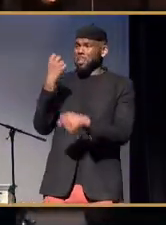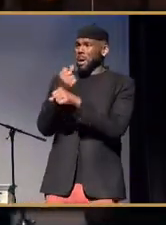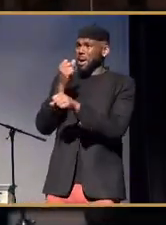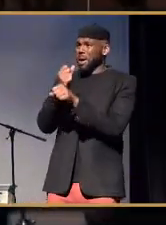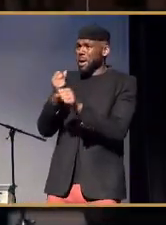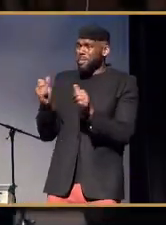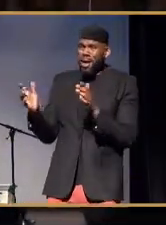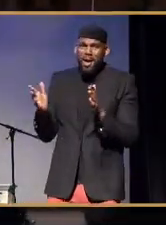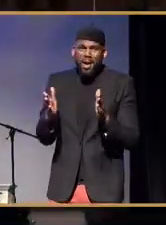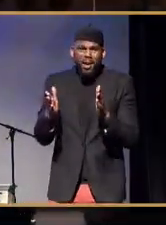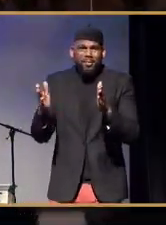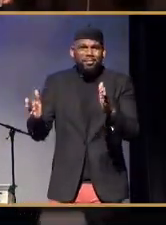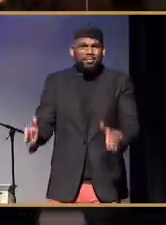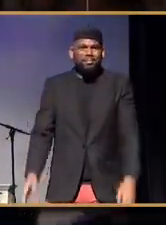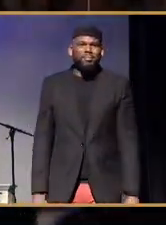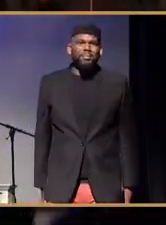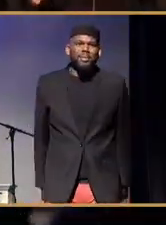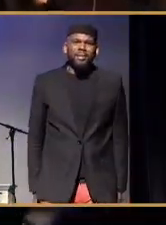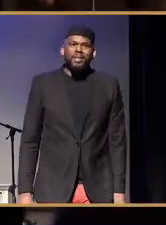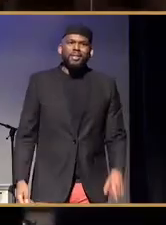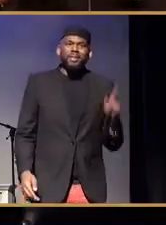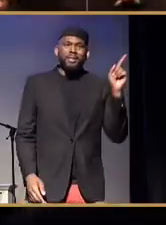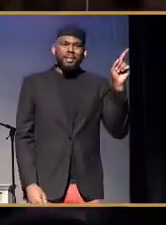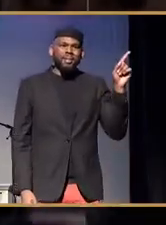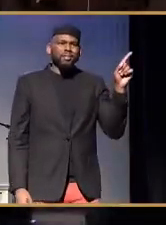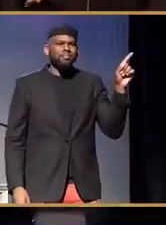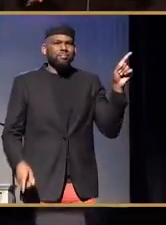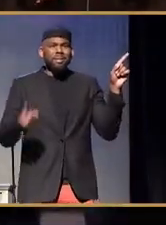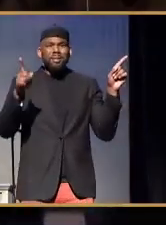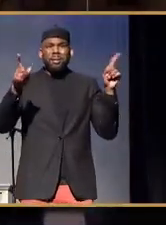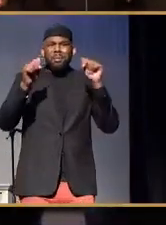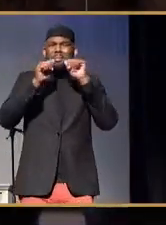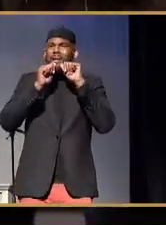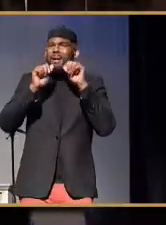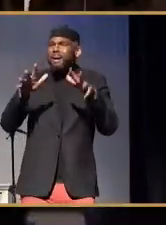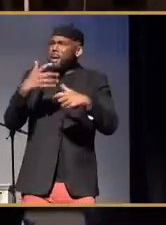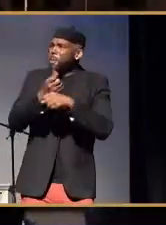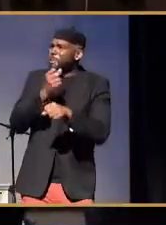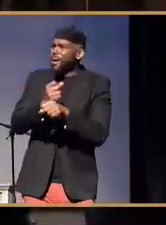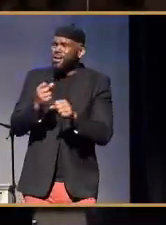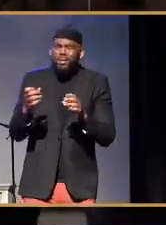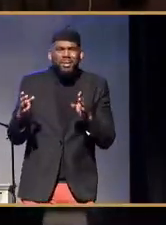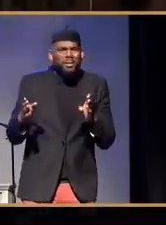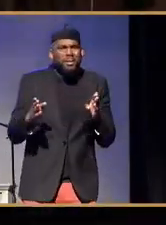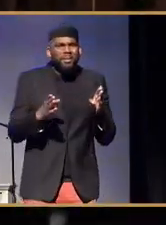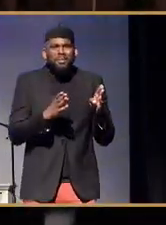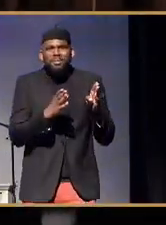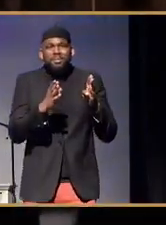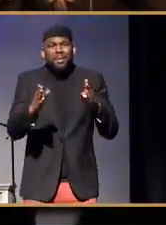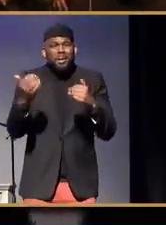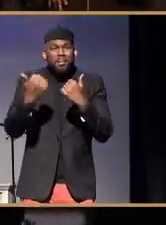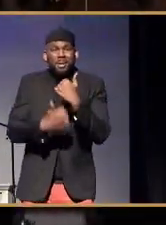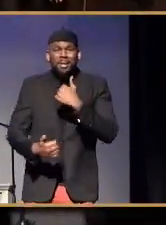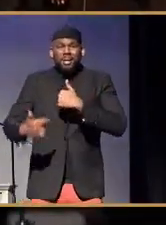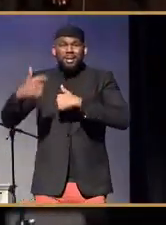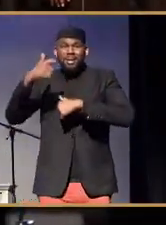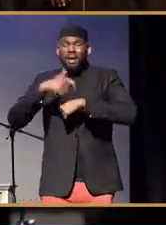Way. God, He's a way. You came. I